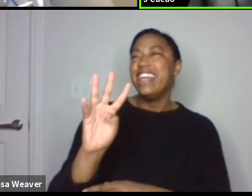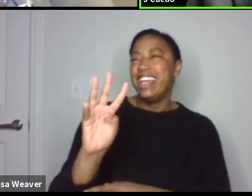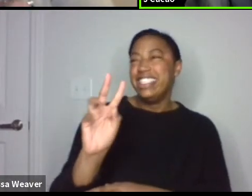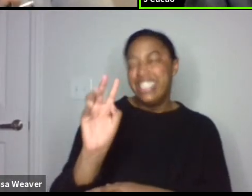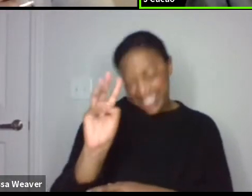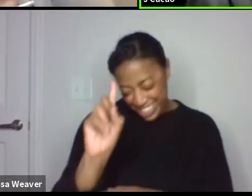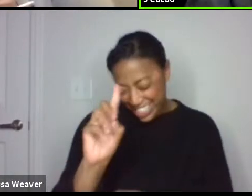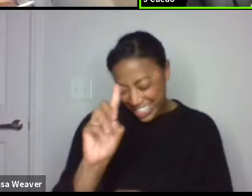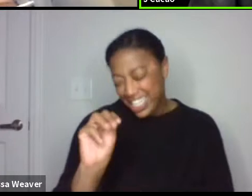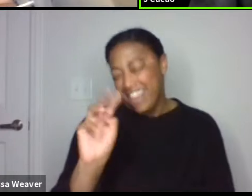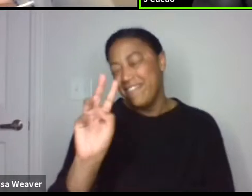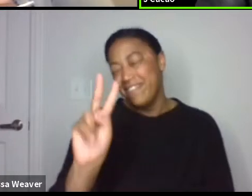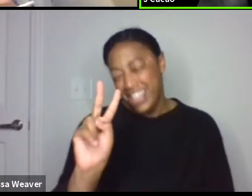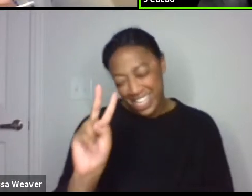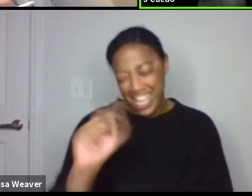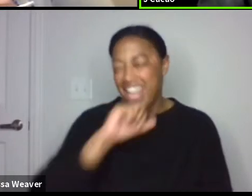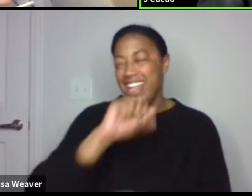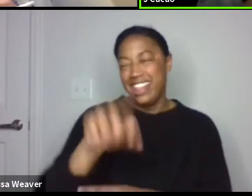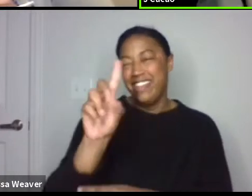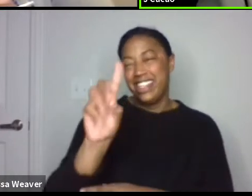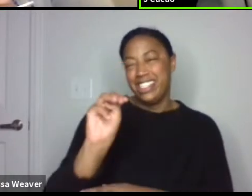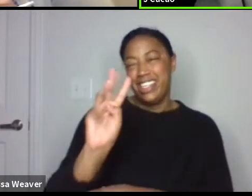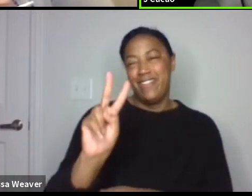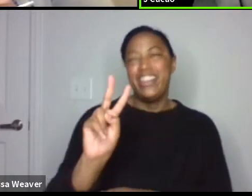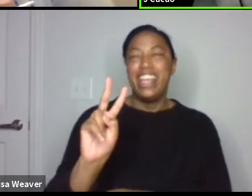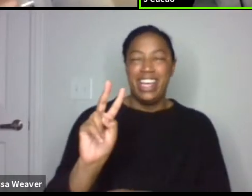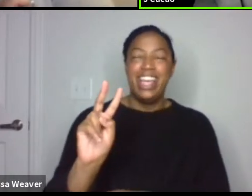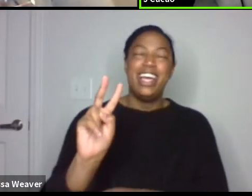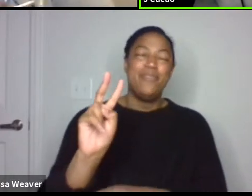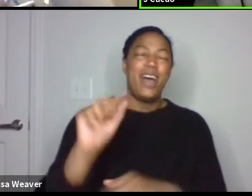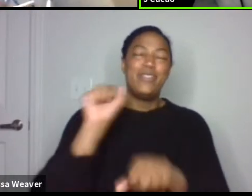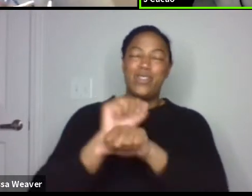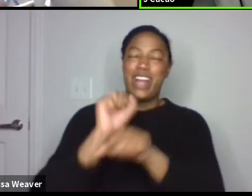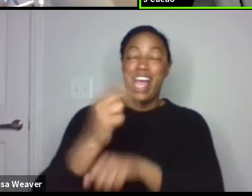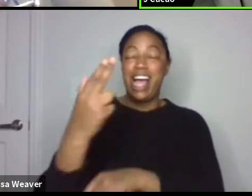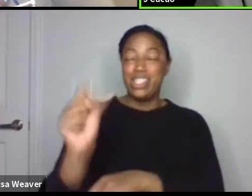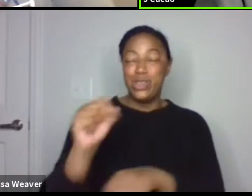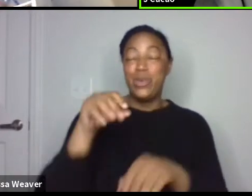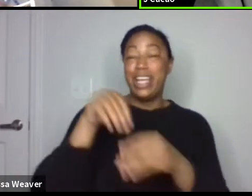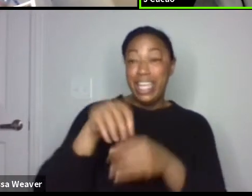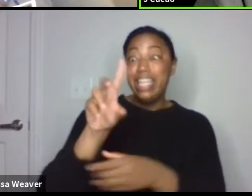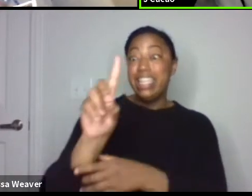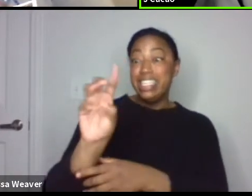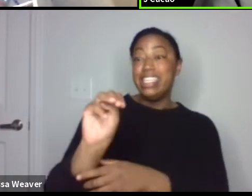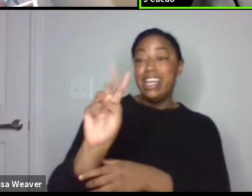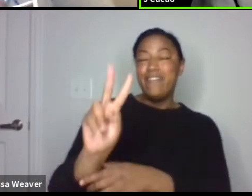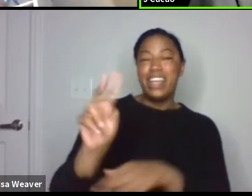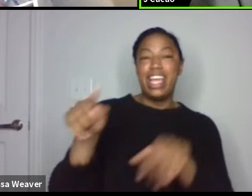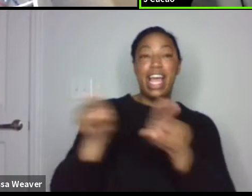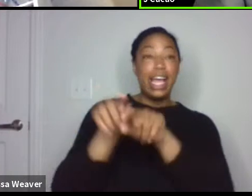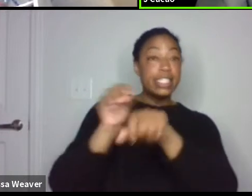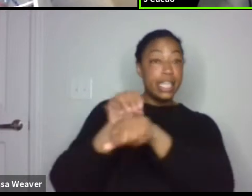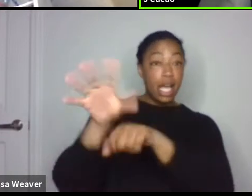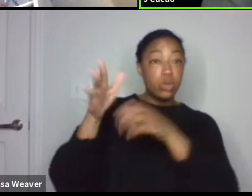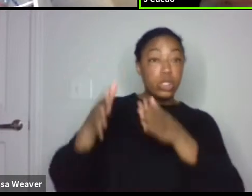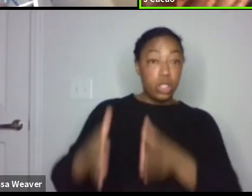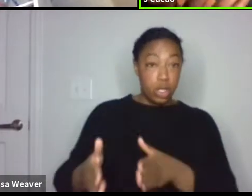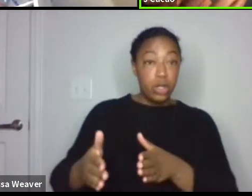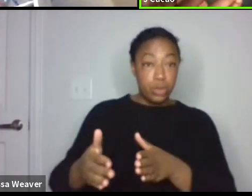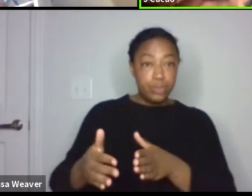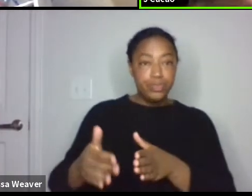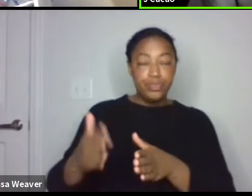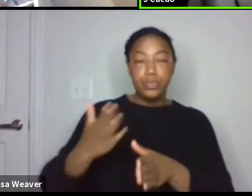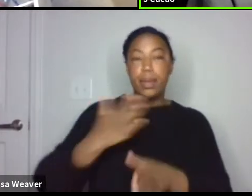loved it out there. But I was working at a high school out there as a counselor, and one of my